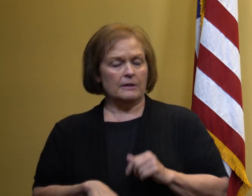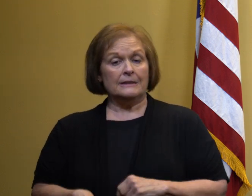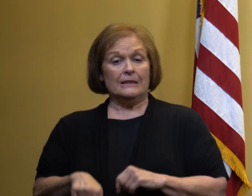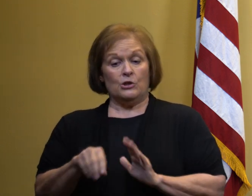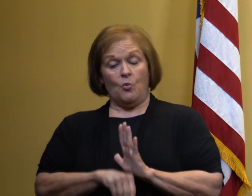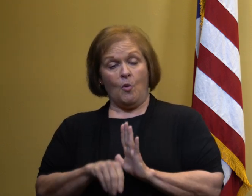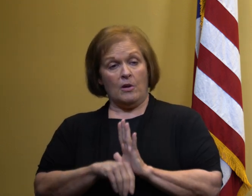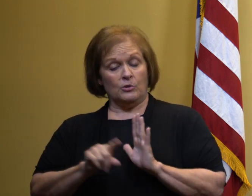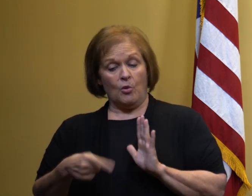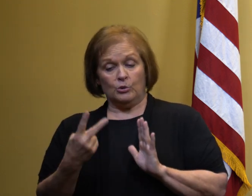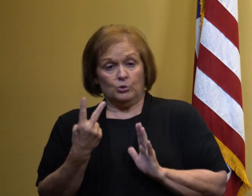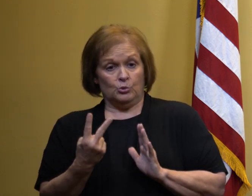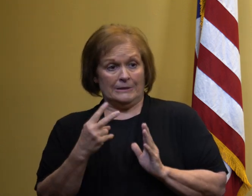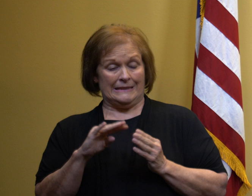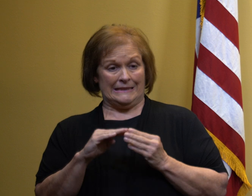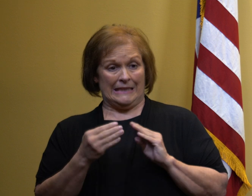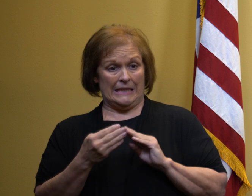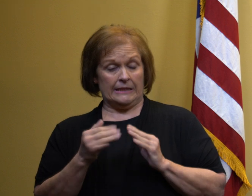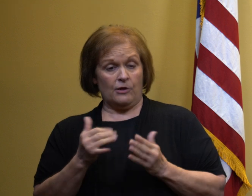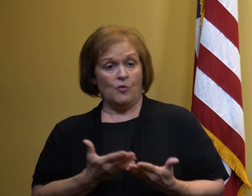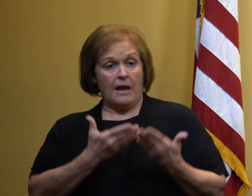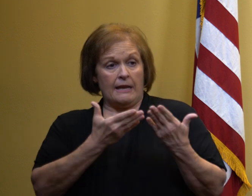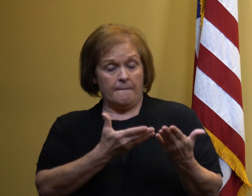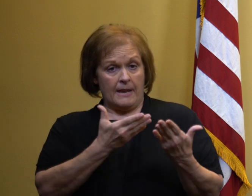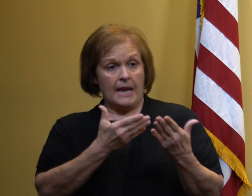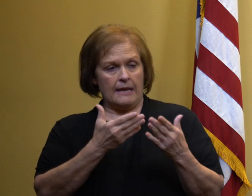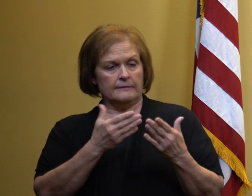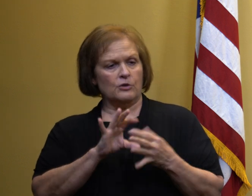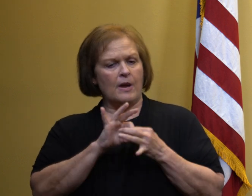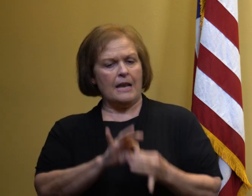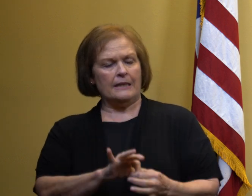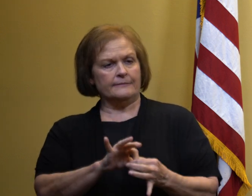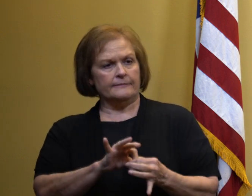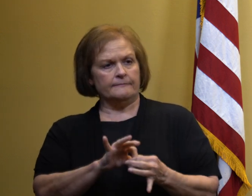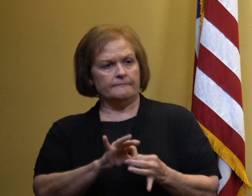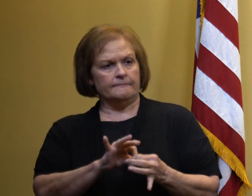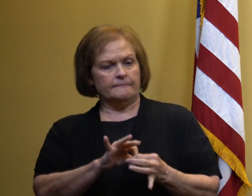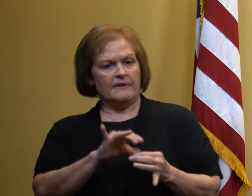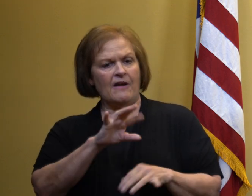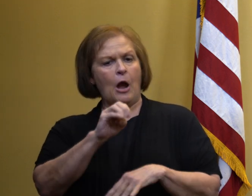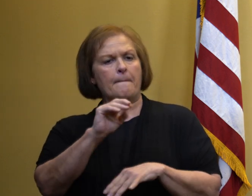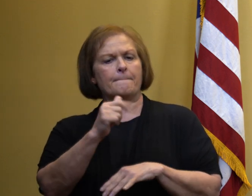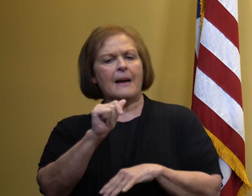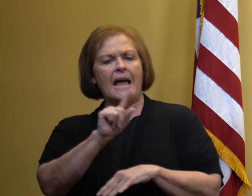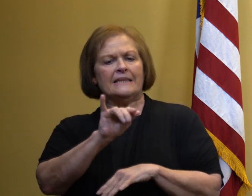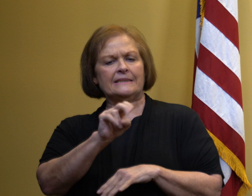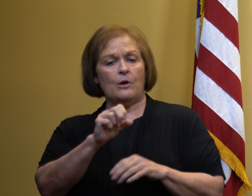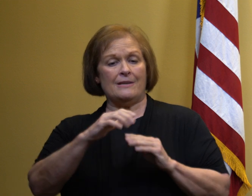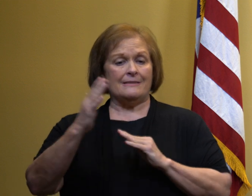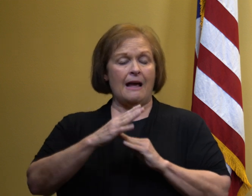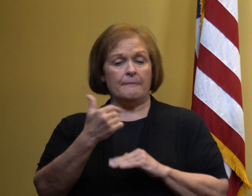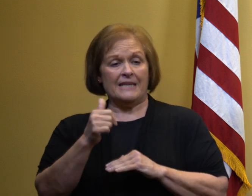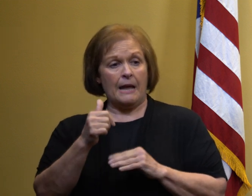was the only 2 cities recommended, again, as it relates to Fire magazine with the top